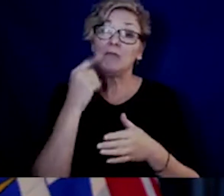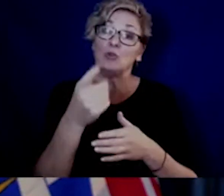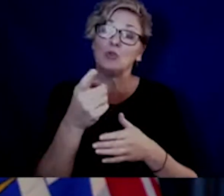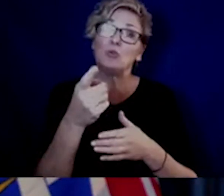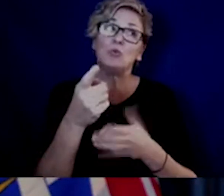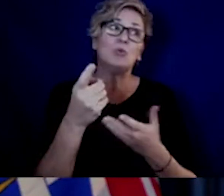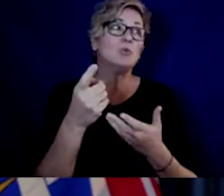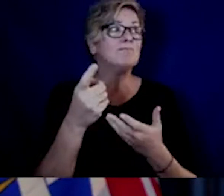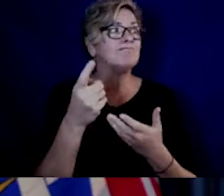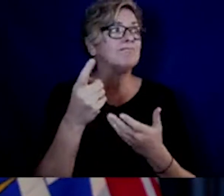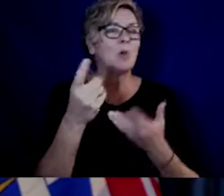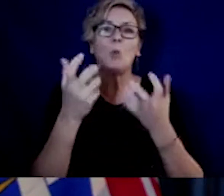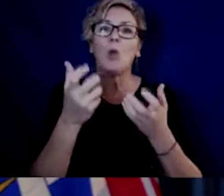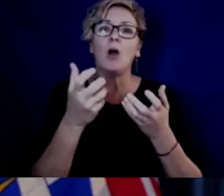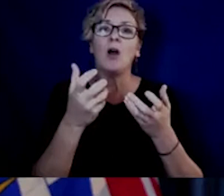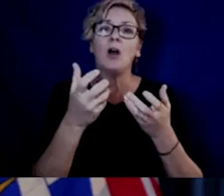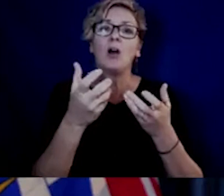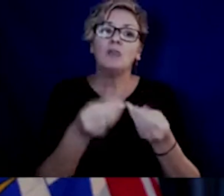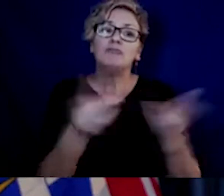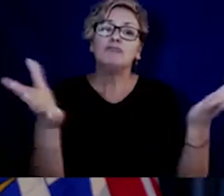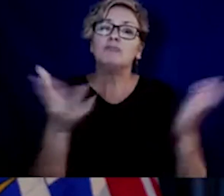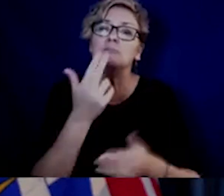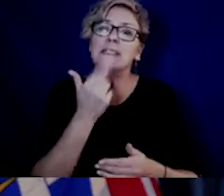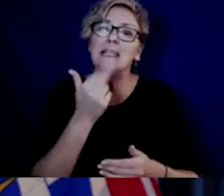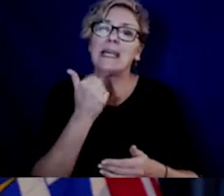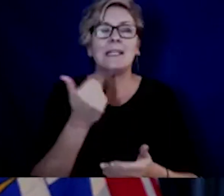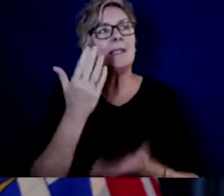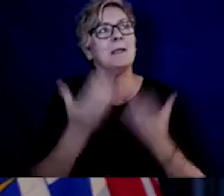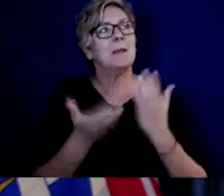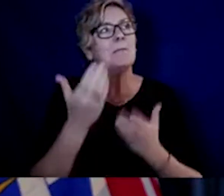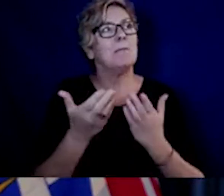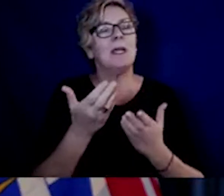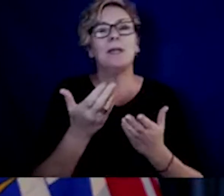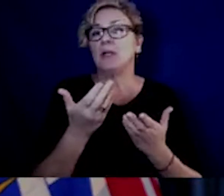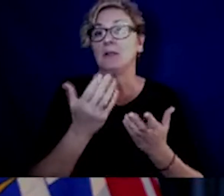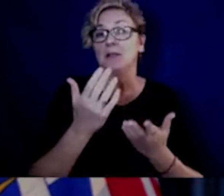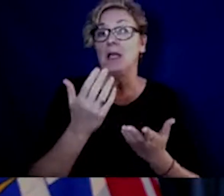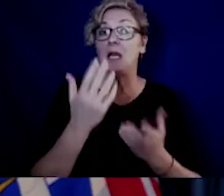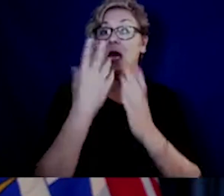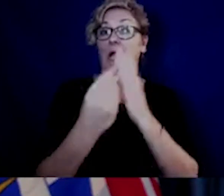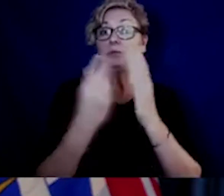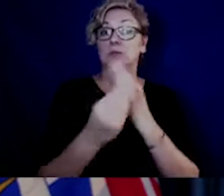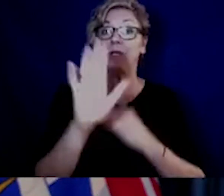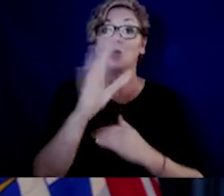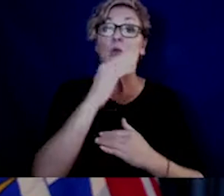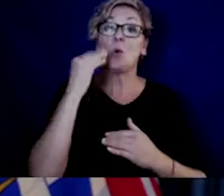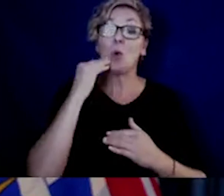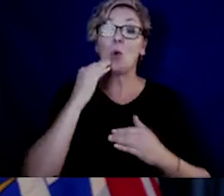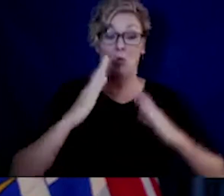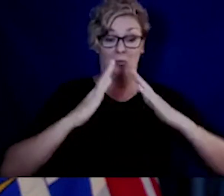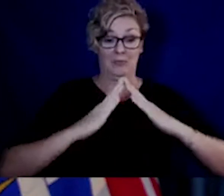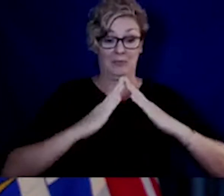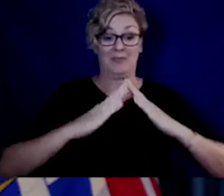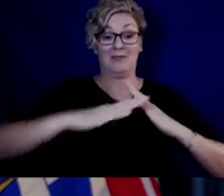place where you can put a table out and have individual packages that children can pick up. Or I saw some really innovative